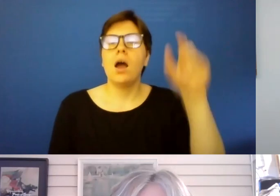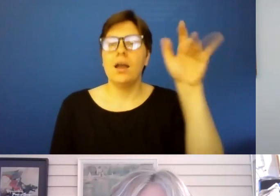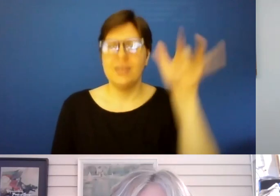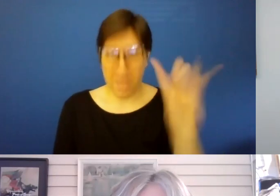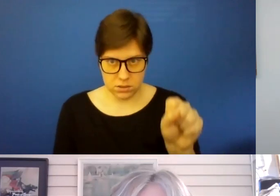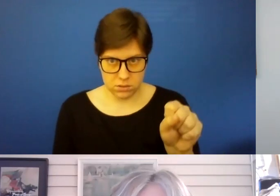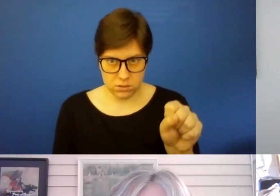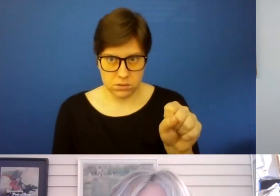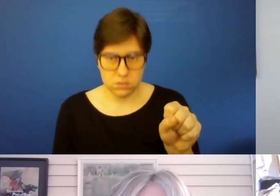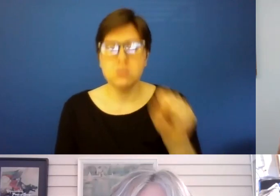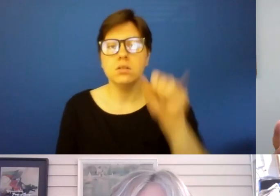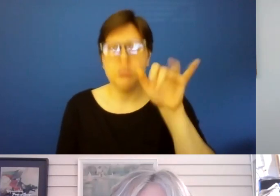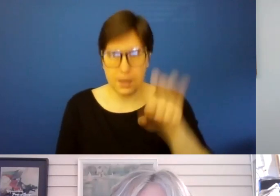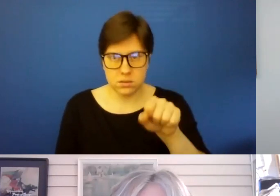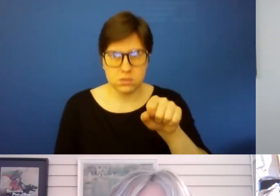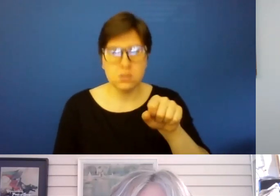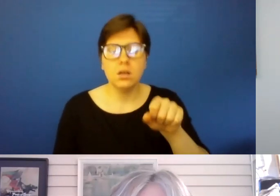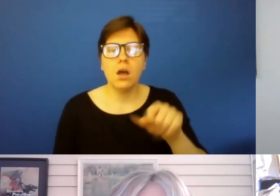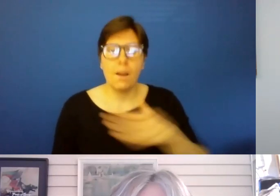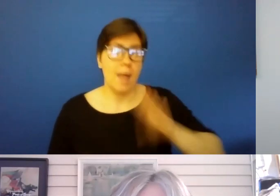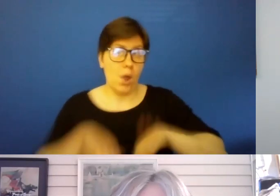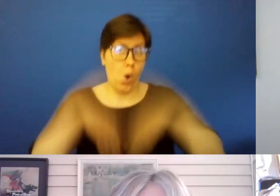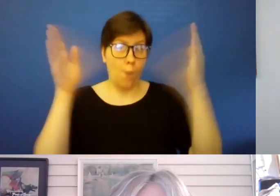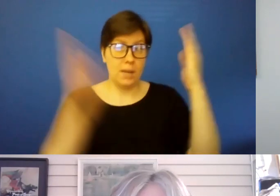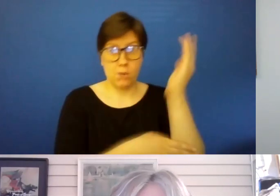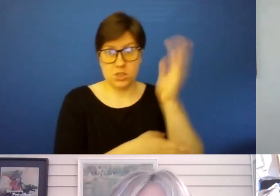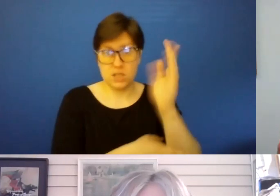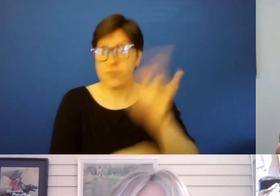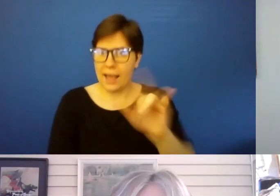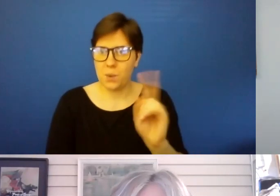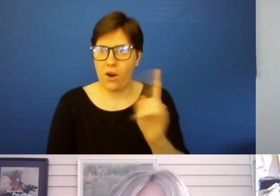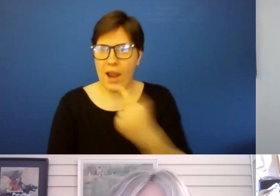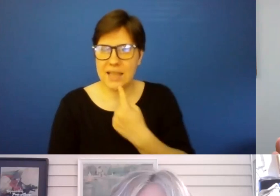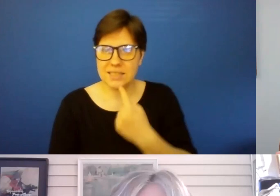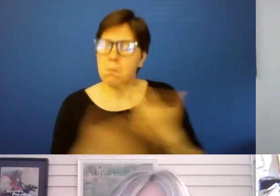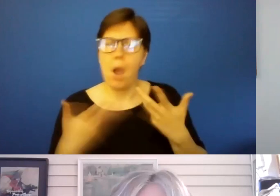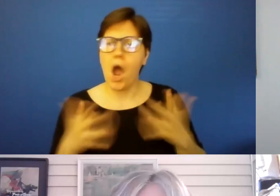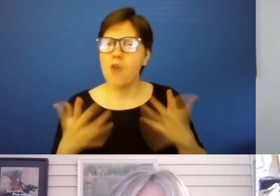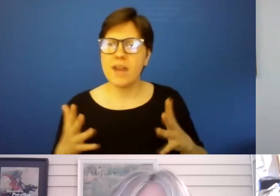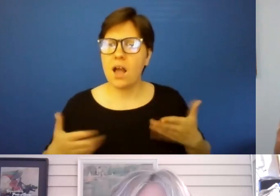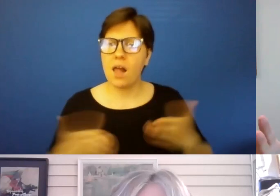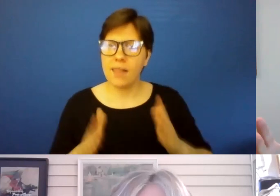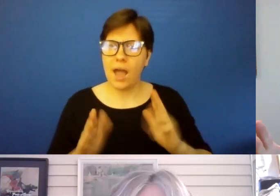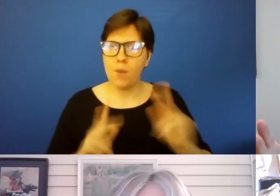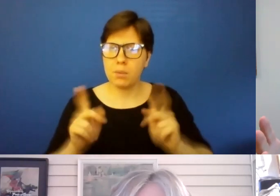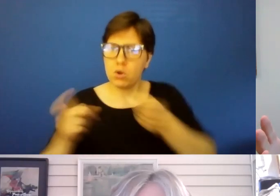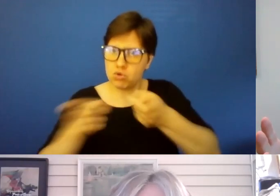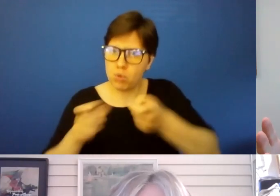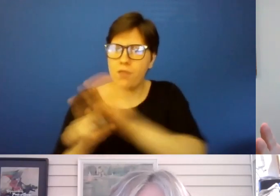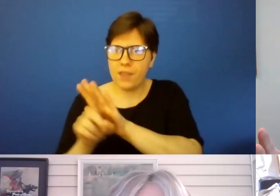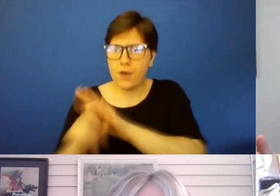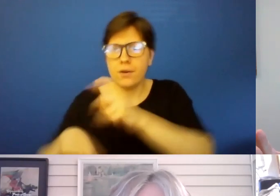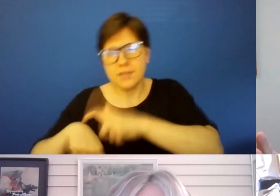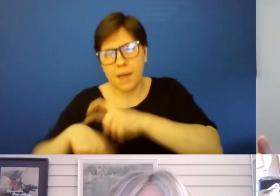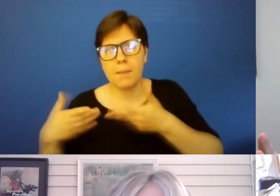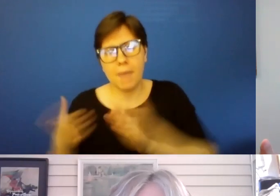way it's framed. And that's why in my opening presentation, I said we already allow people to control the timing and manner of their